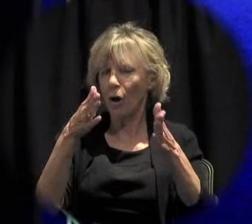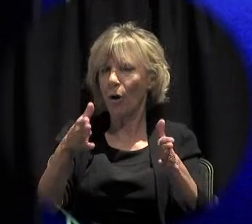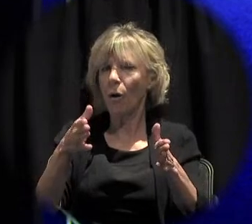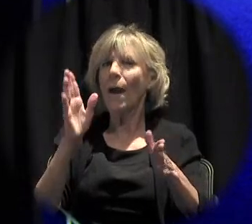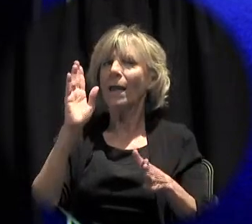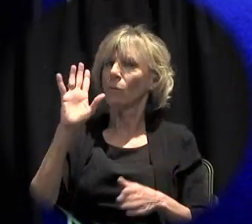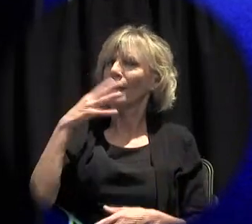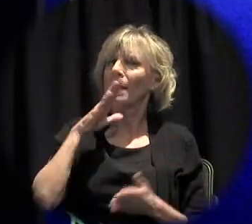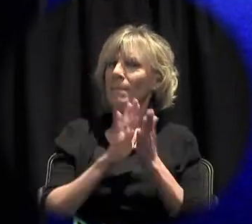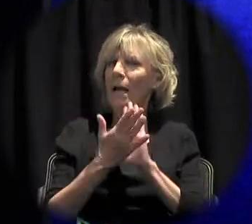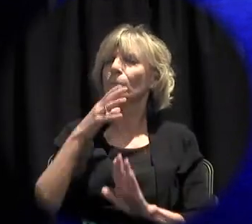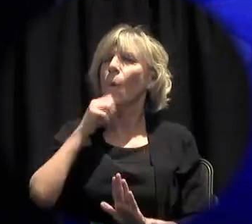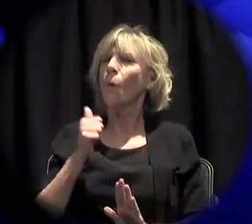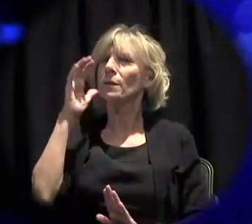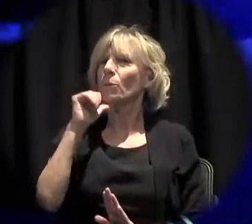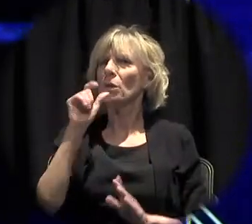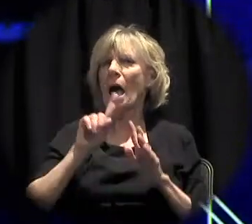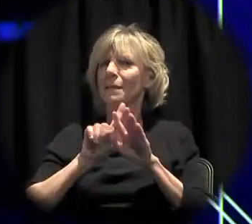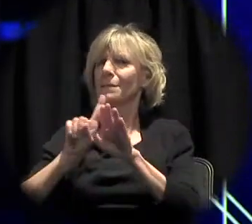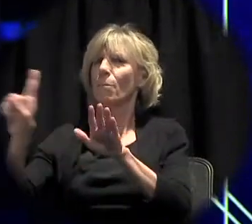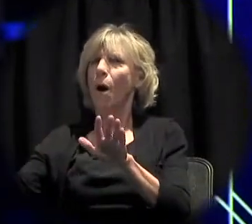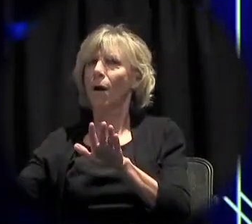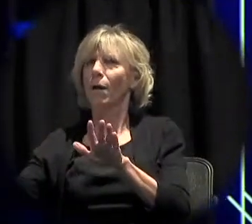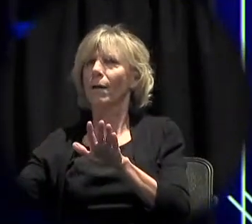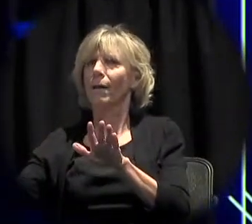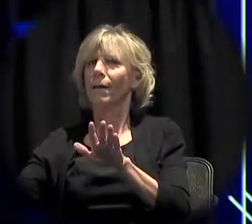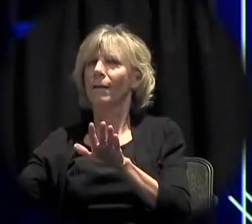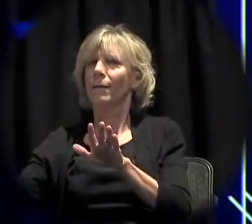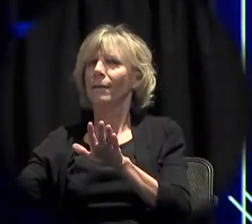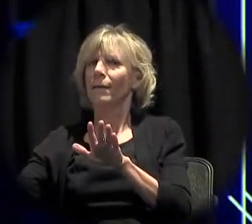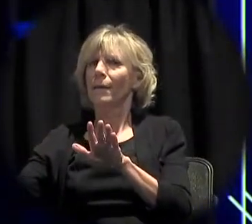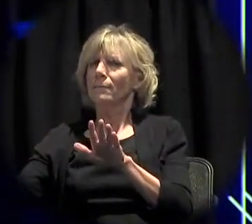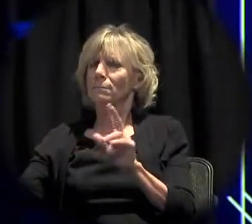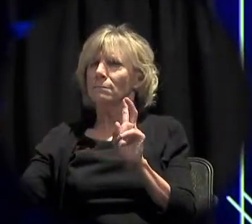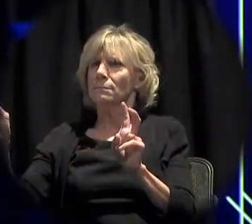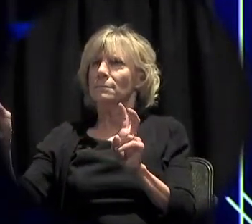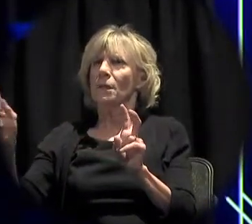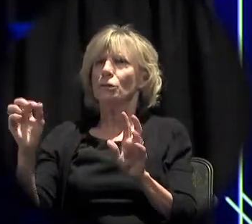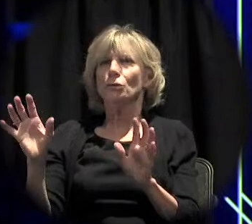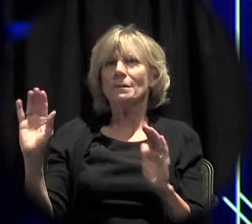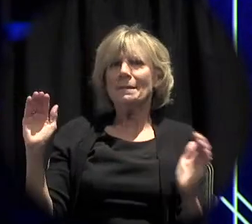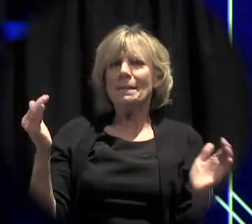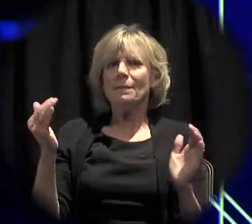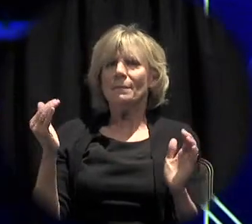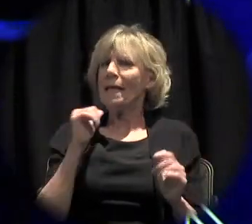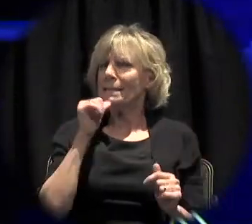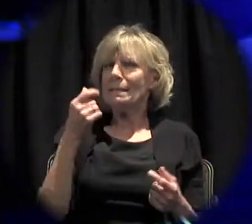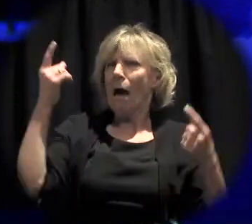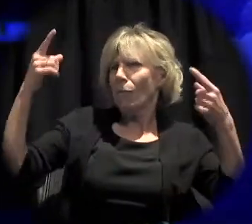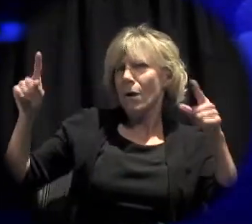God and sons and daughters who didn't, right? So, did he parent them differently?